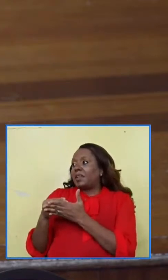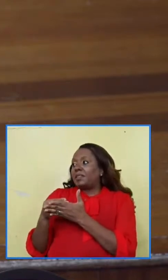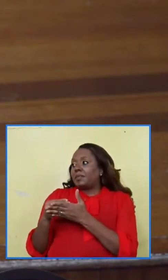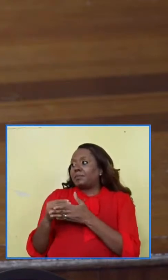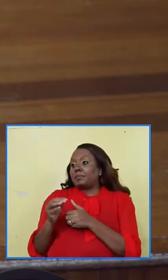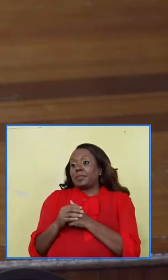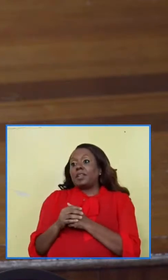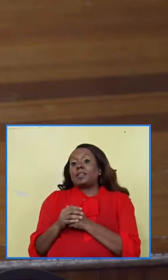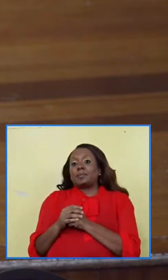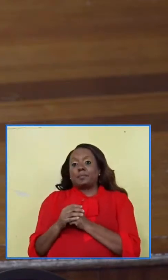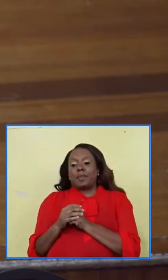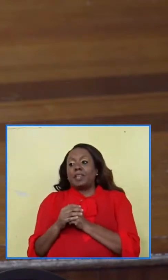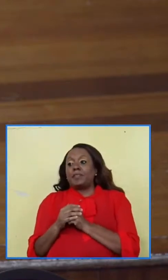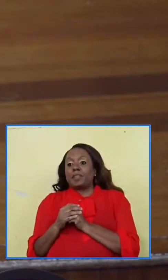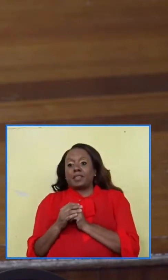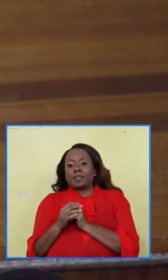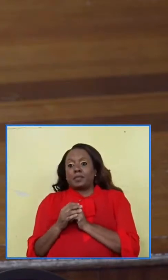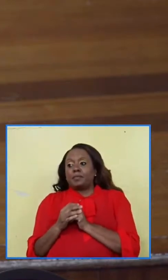portfolio is